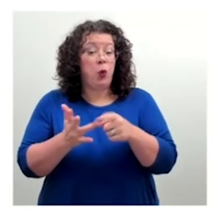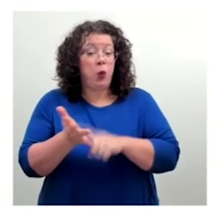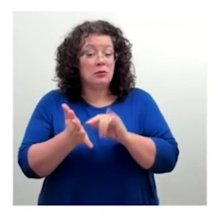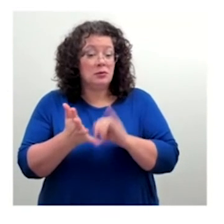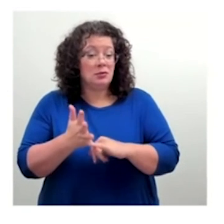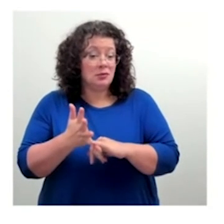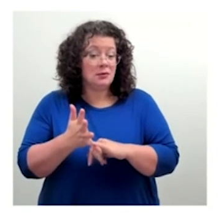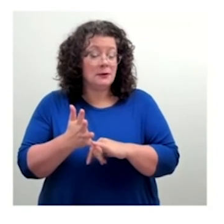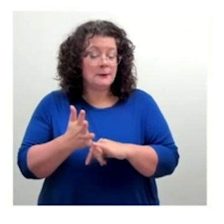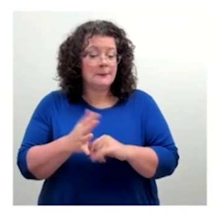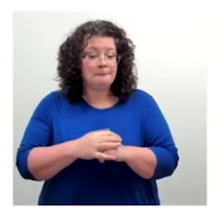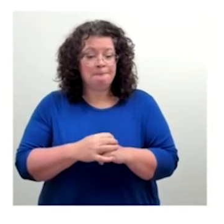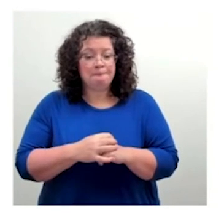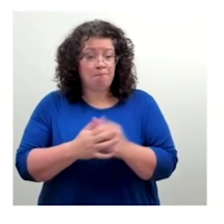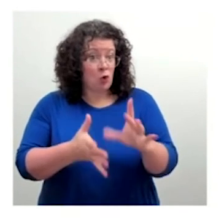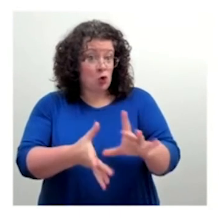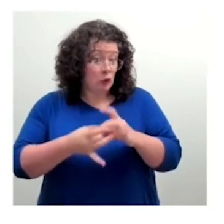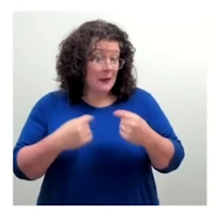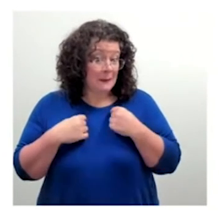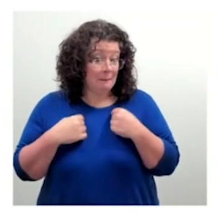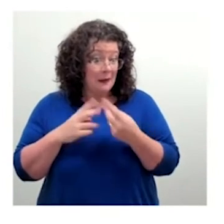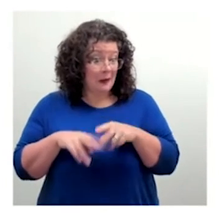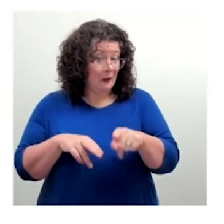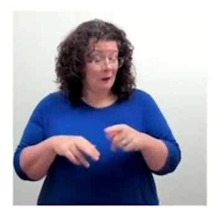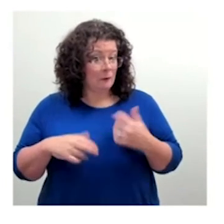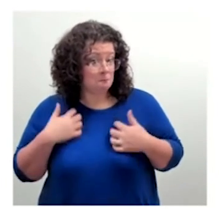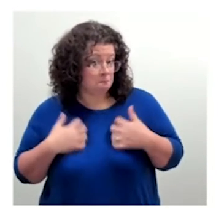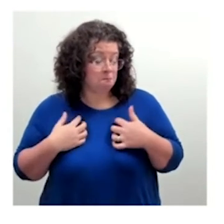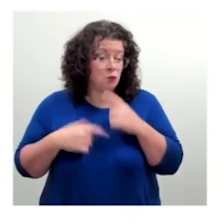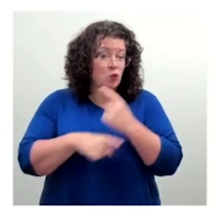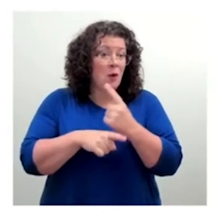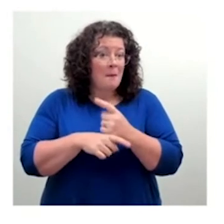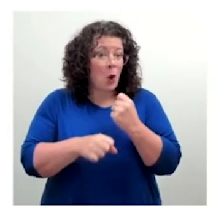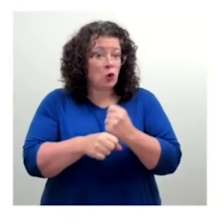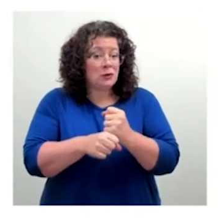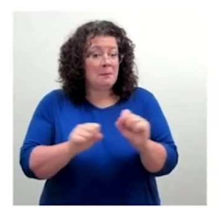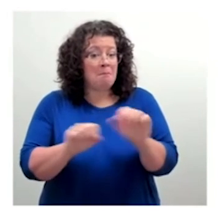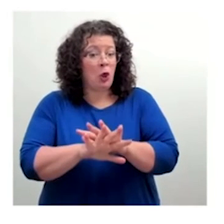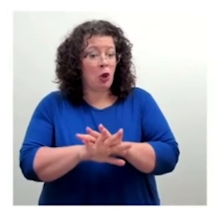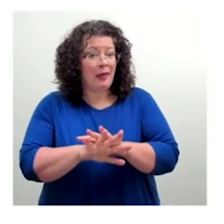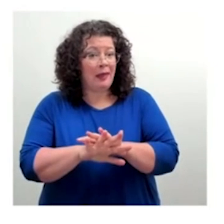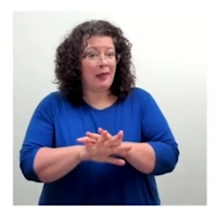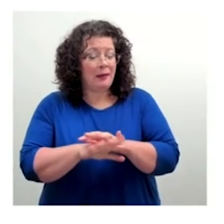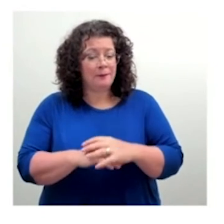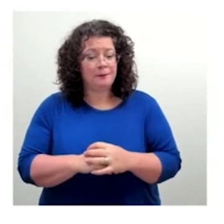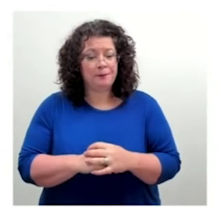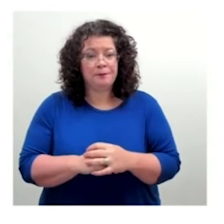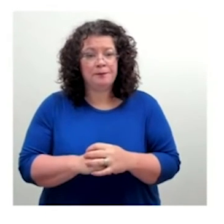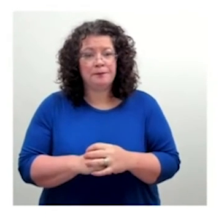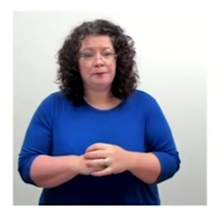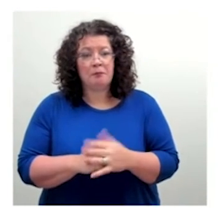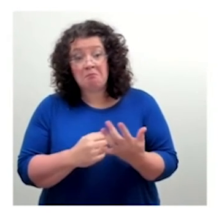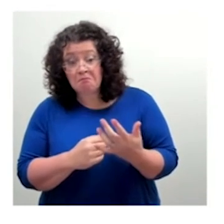for setting an objective standard for visual clarity or accessibility of mobile phone icons. And the form at the